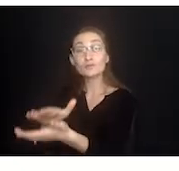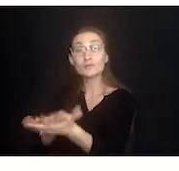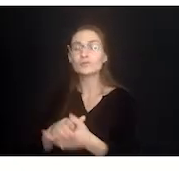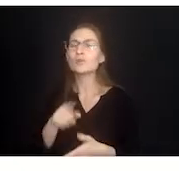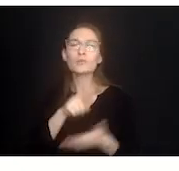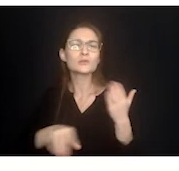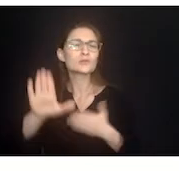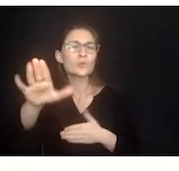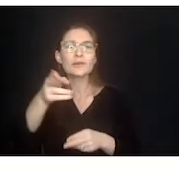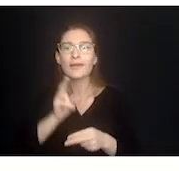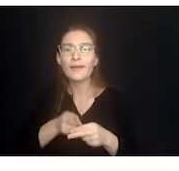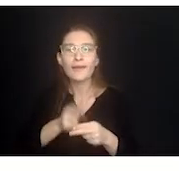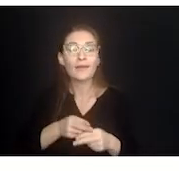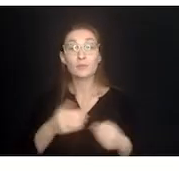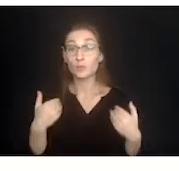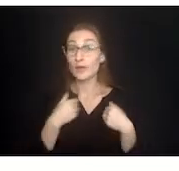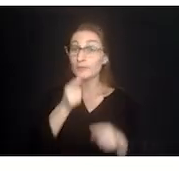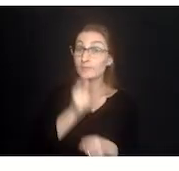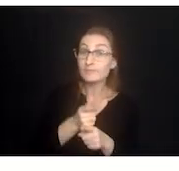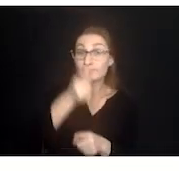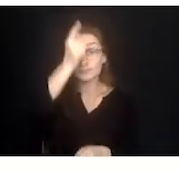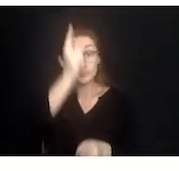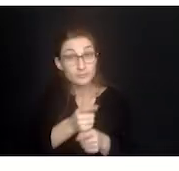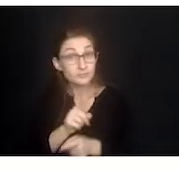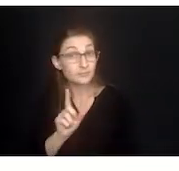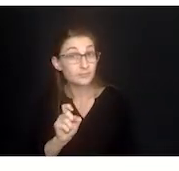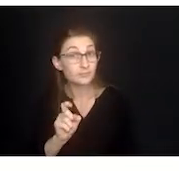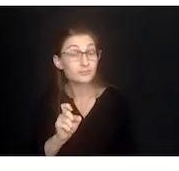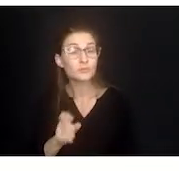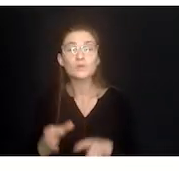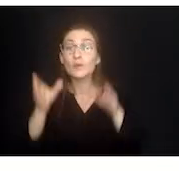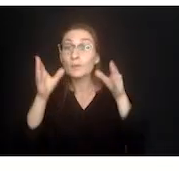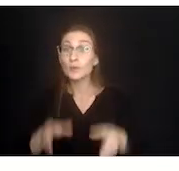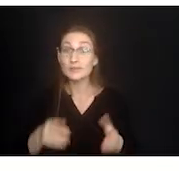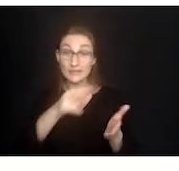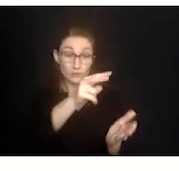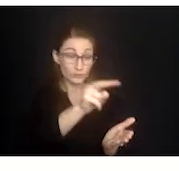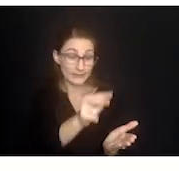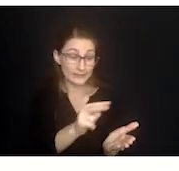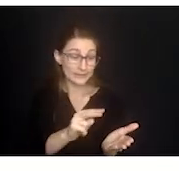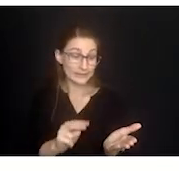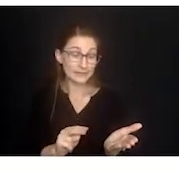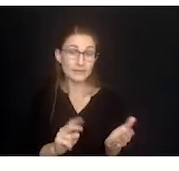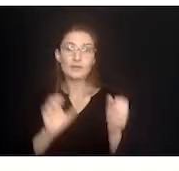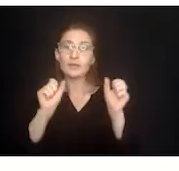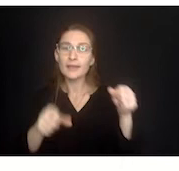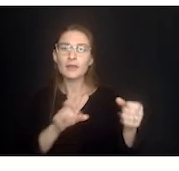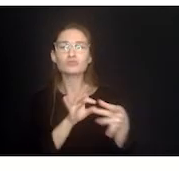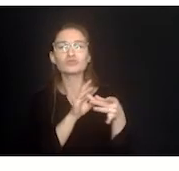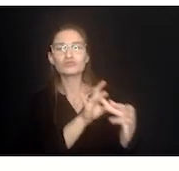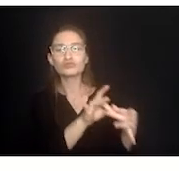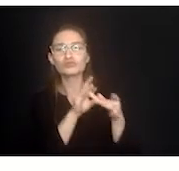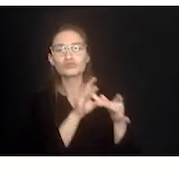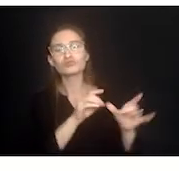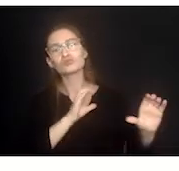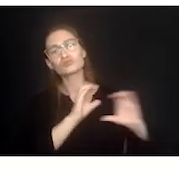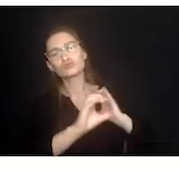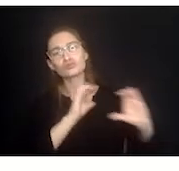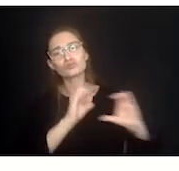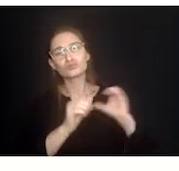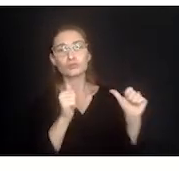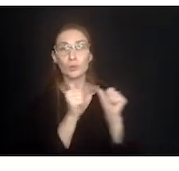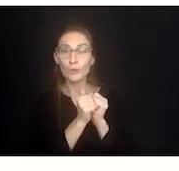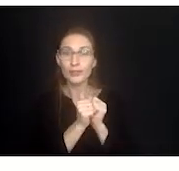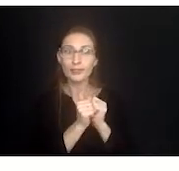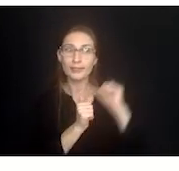like doing this. What's your name? Do you have any brothers and sisters?" Things like that. So the person who's reading it is really